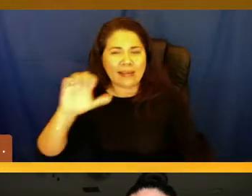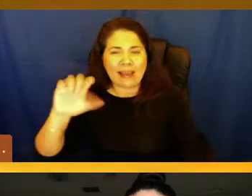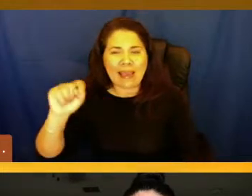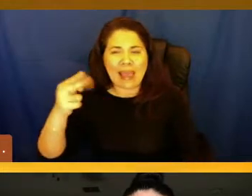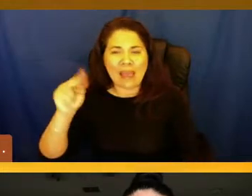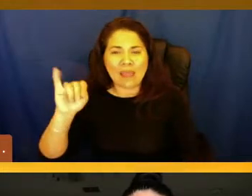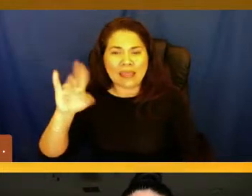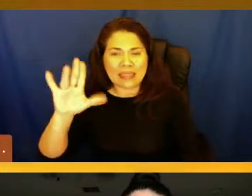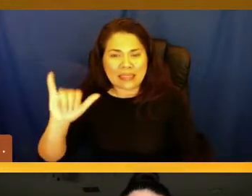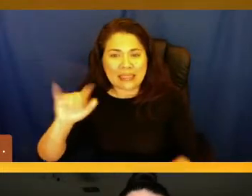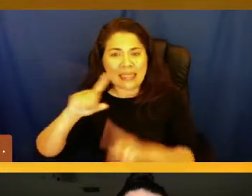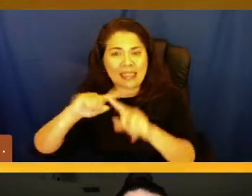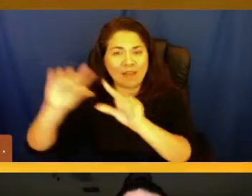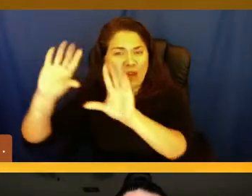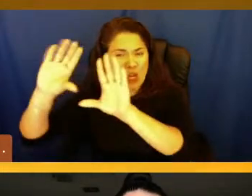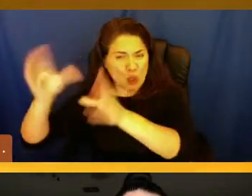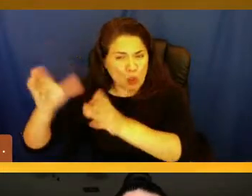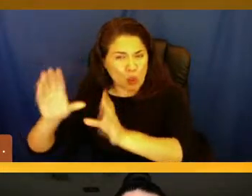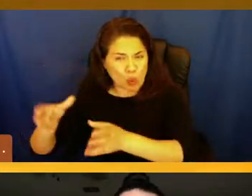and tribes, if